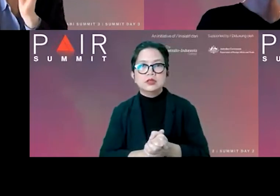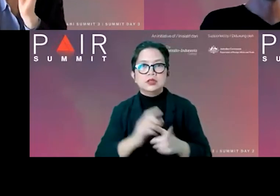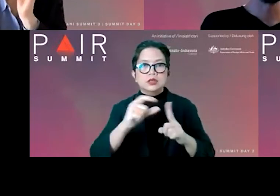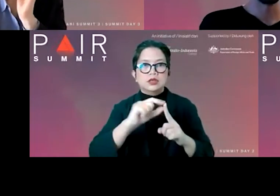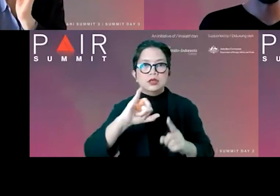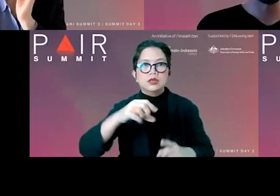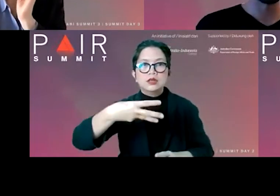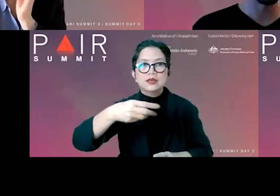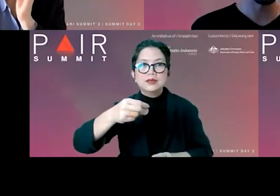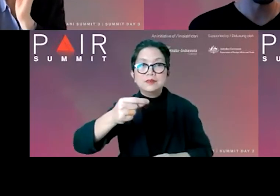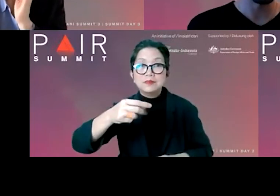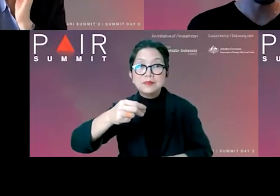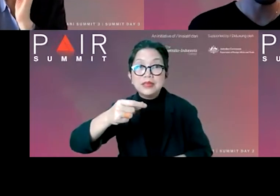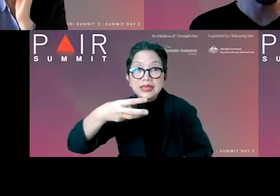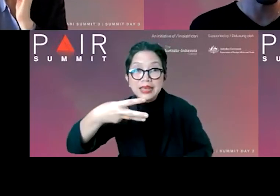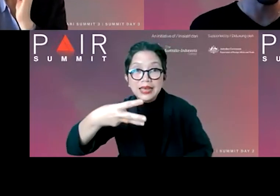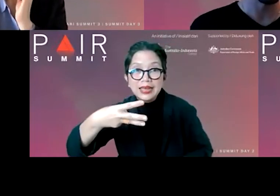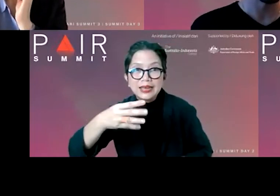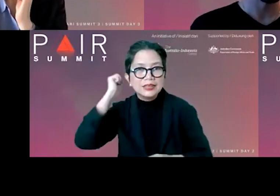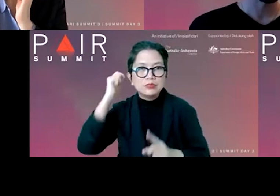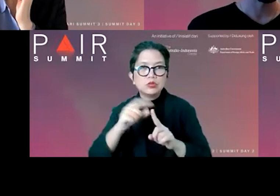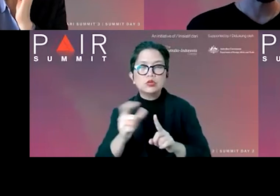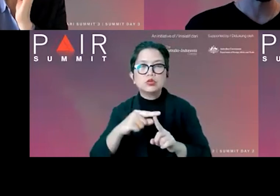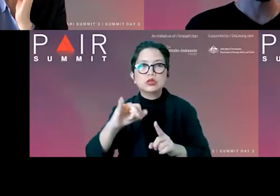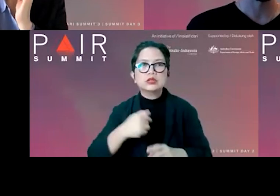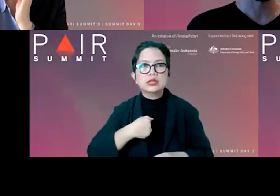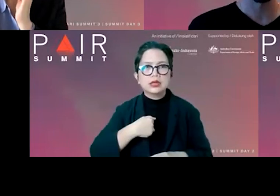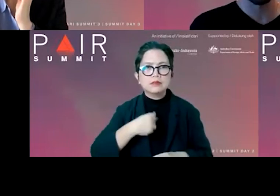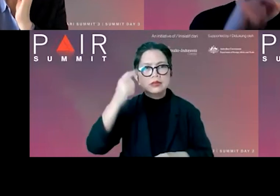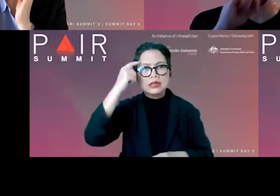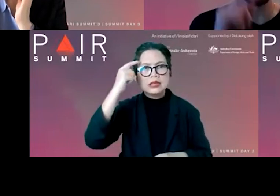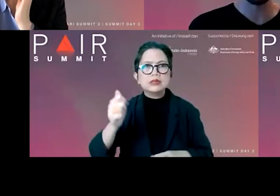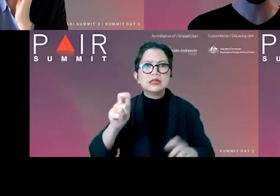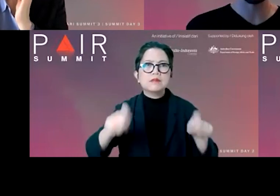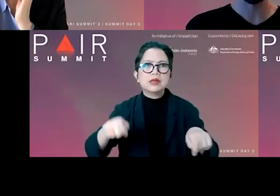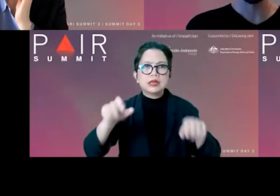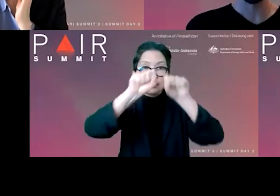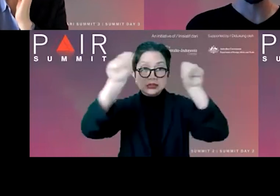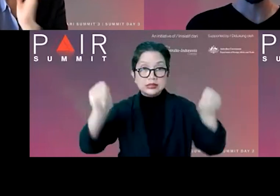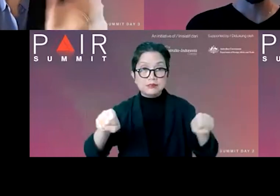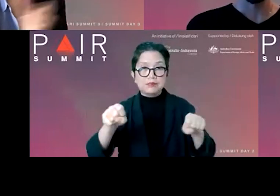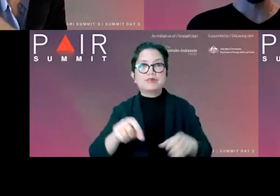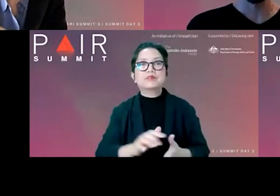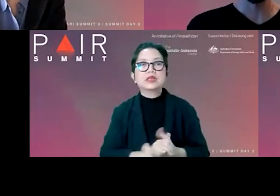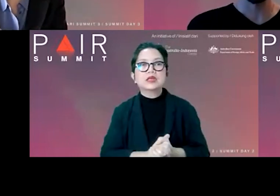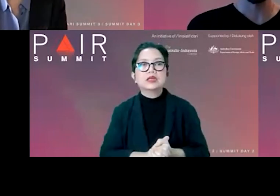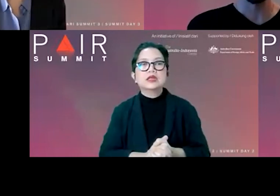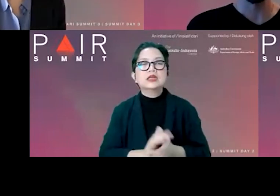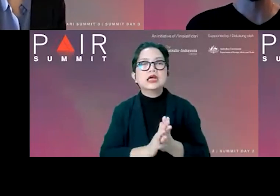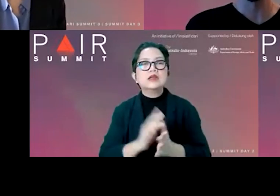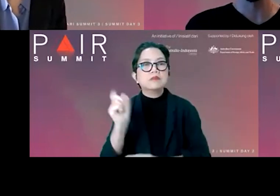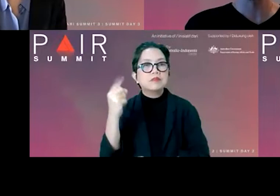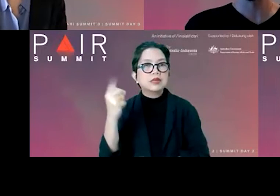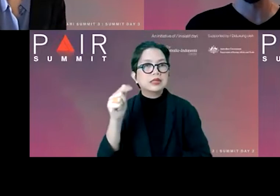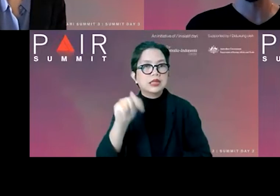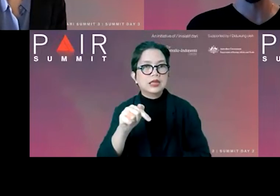as well as an example. And the Indonesian government has been sort of working province by province in terms